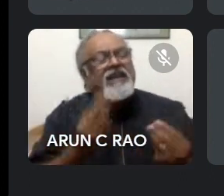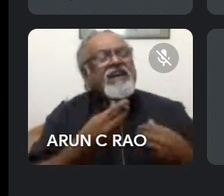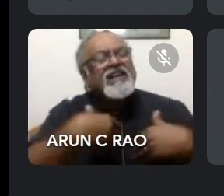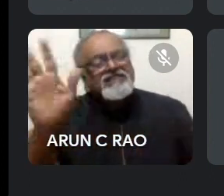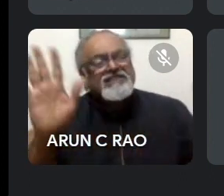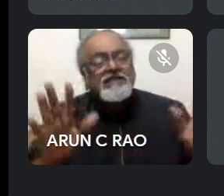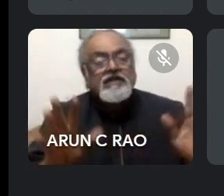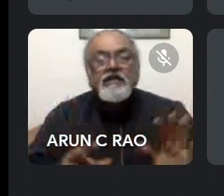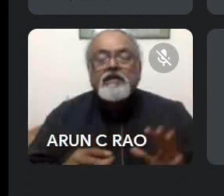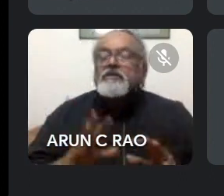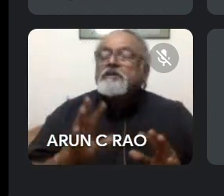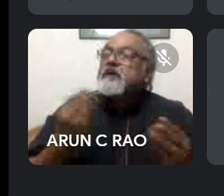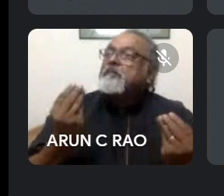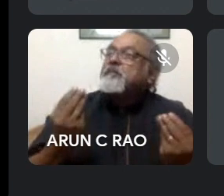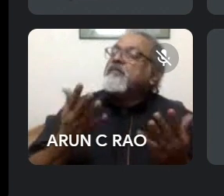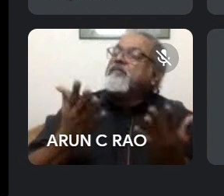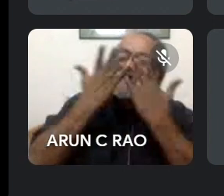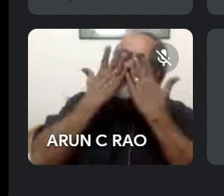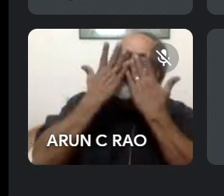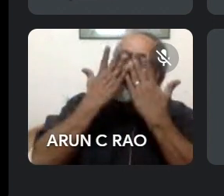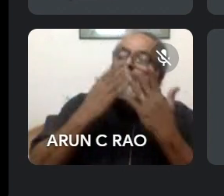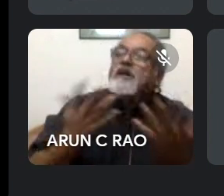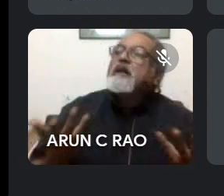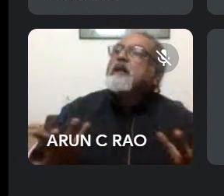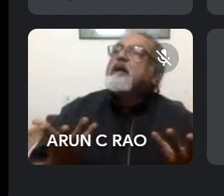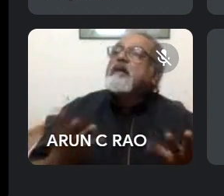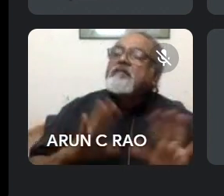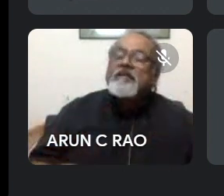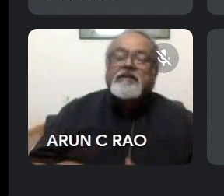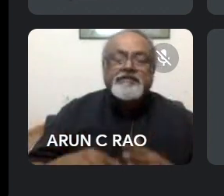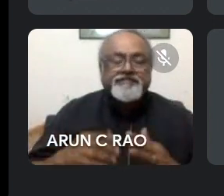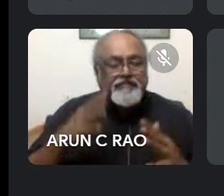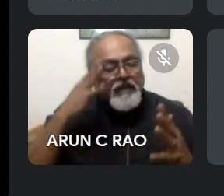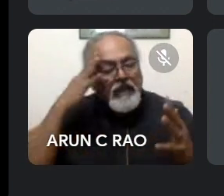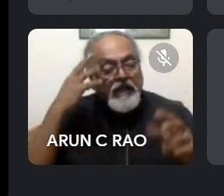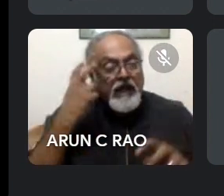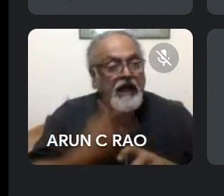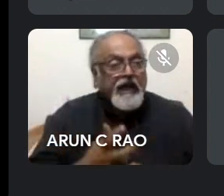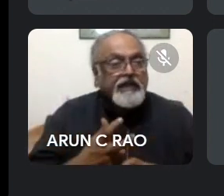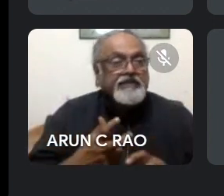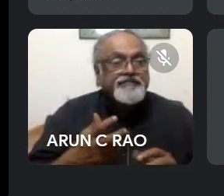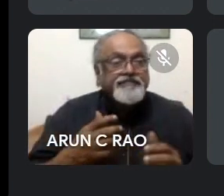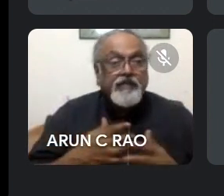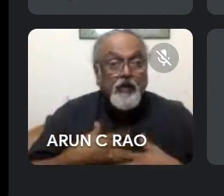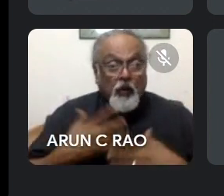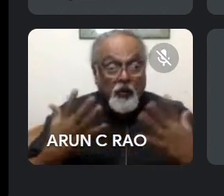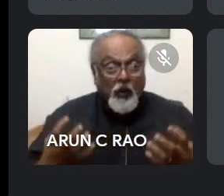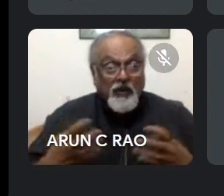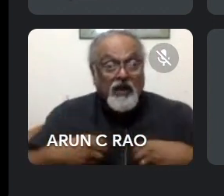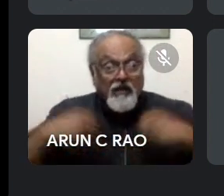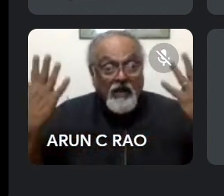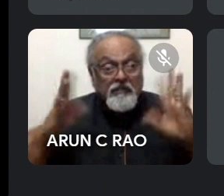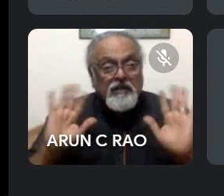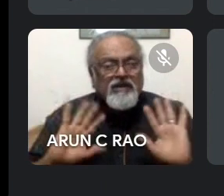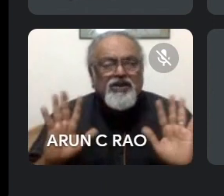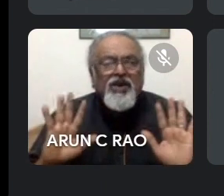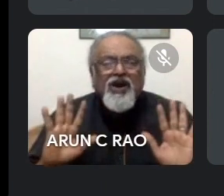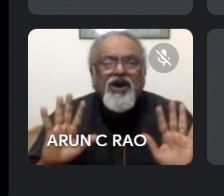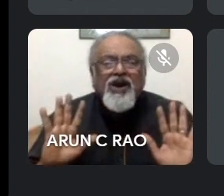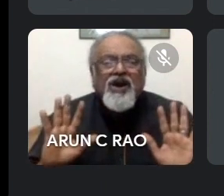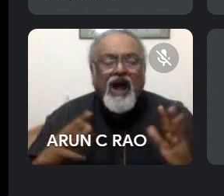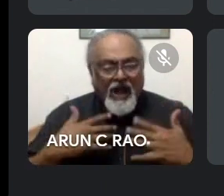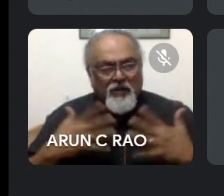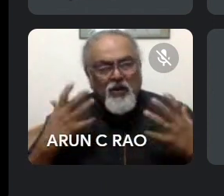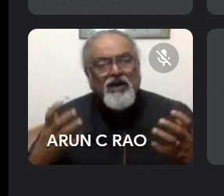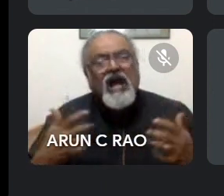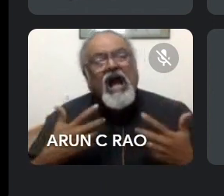get a little frustrated and they can talk to their friends and say, it's so hard. But that doesn't mean that I won't immediately give up. So you're entitled to that